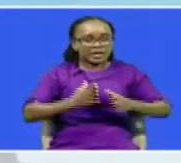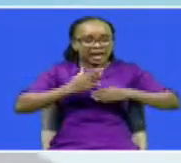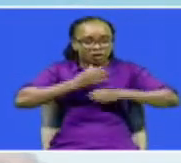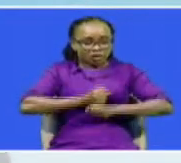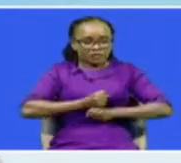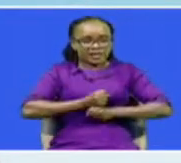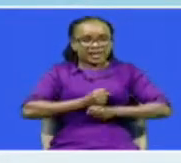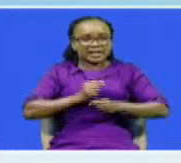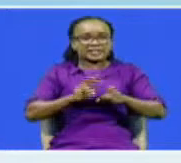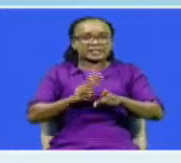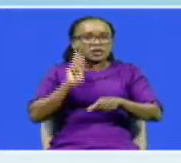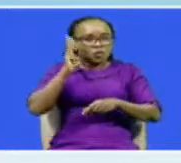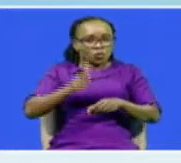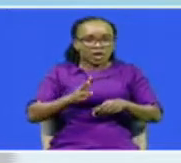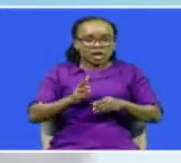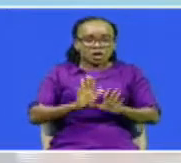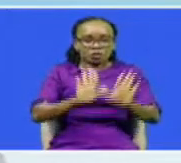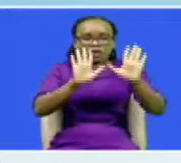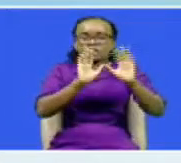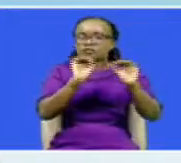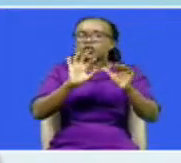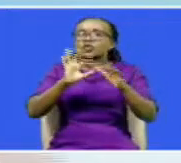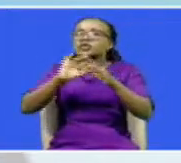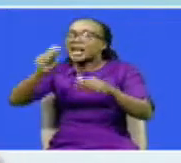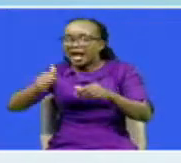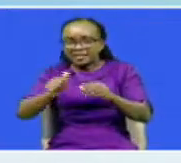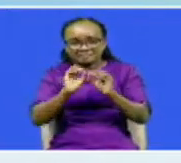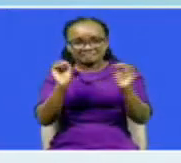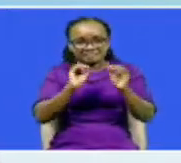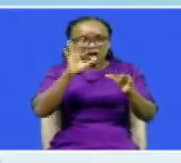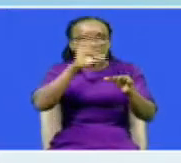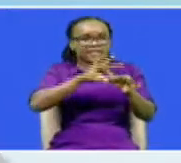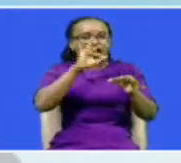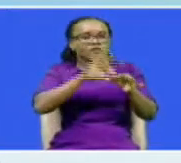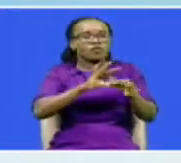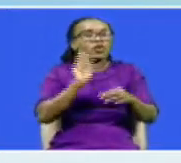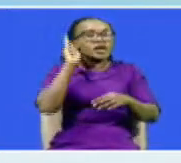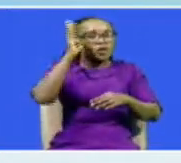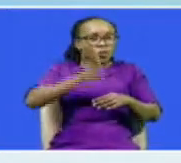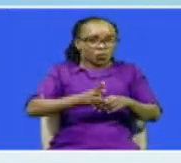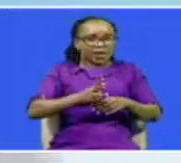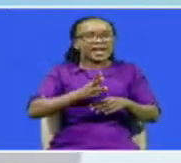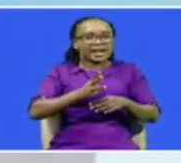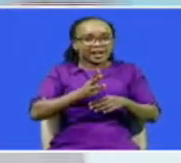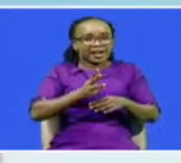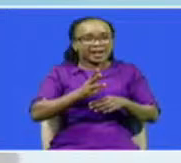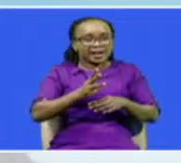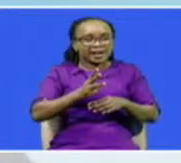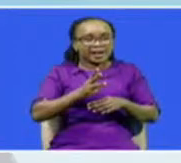that we are not going to leave our home to join another home. Your vote is going to be